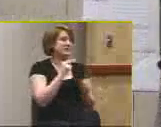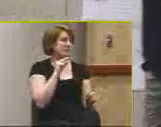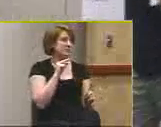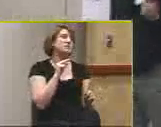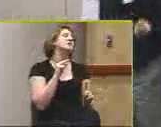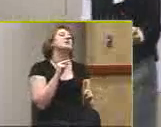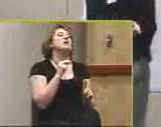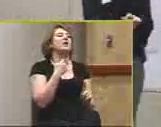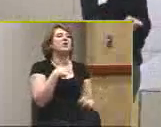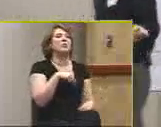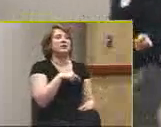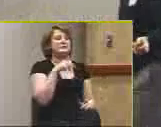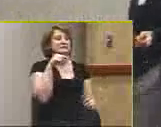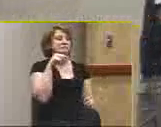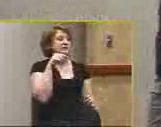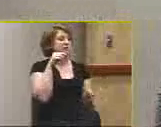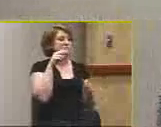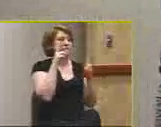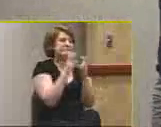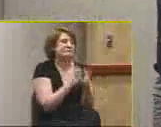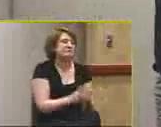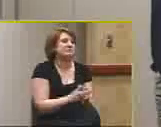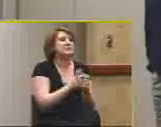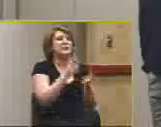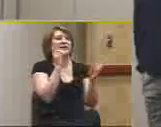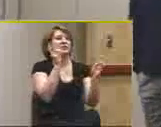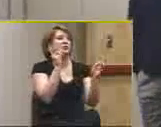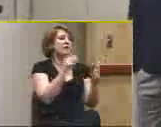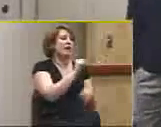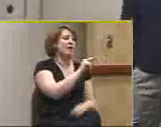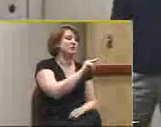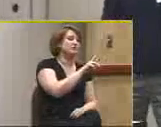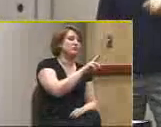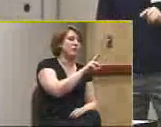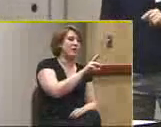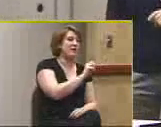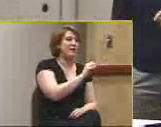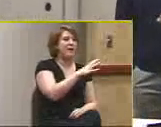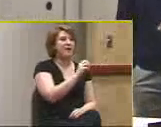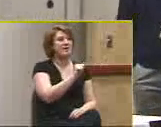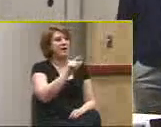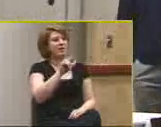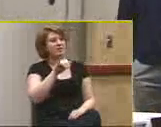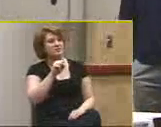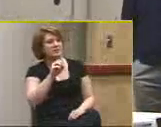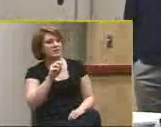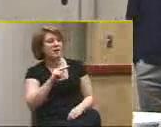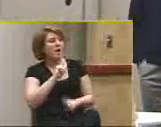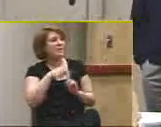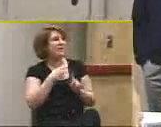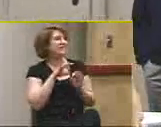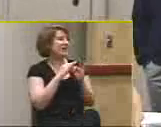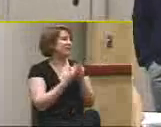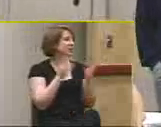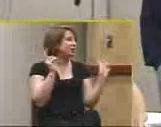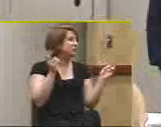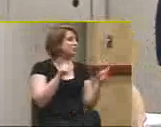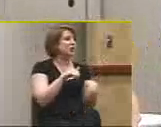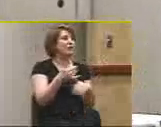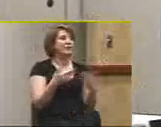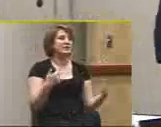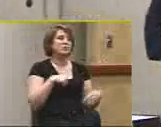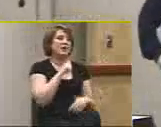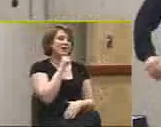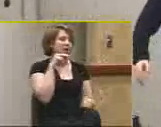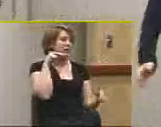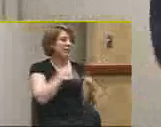We could have dug really deep into issues with both Andre and Allison about family issues and other things that we didn't,